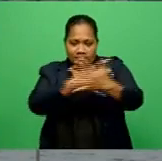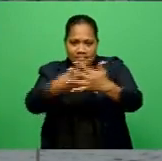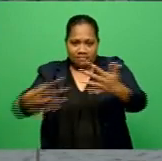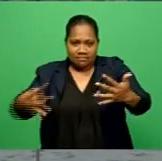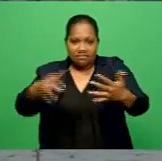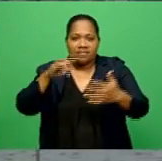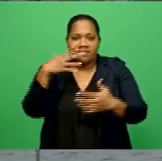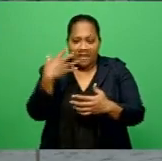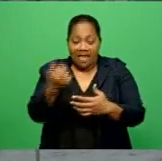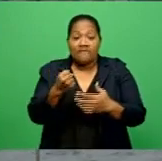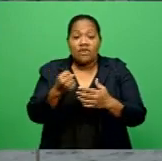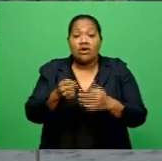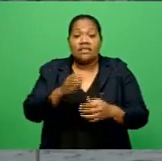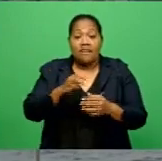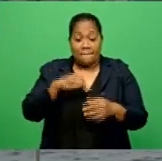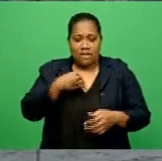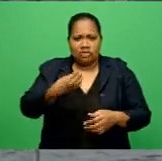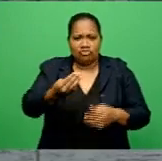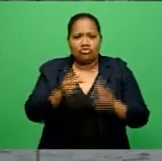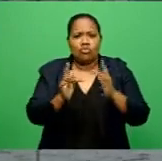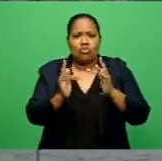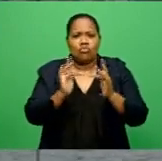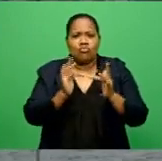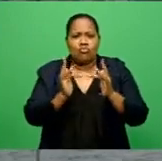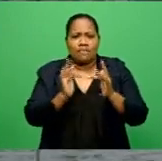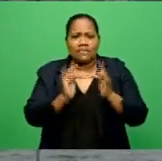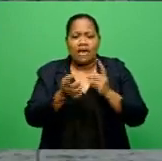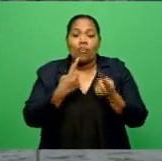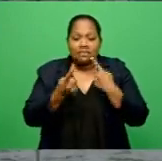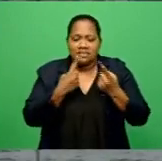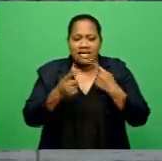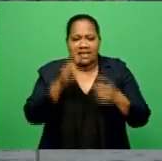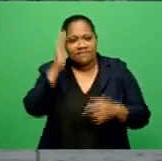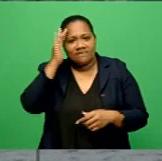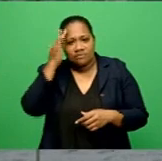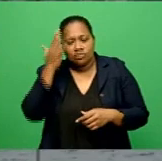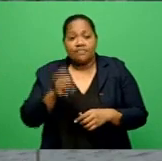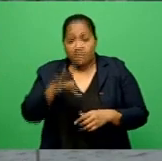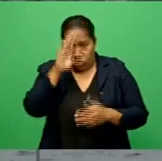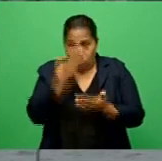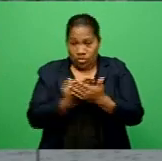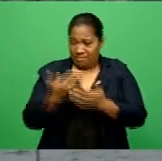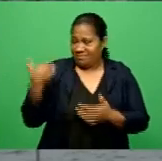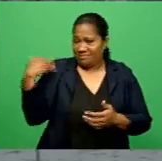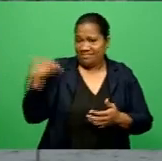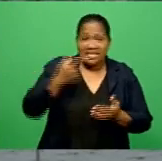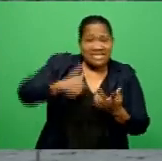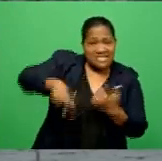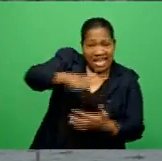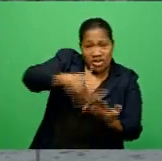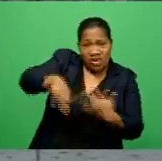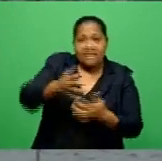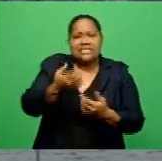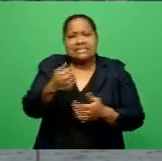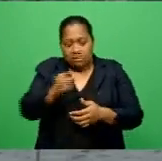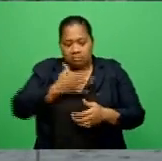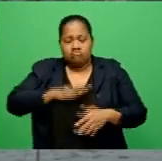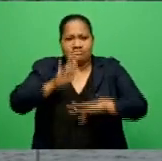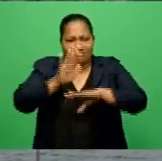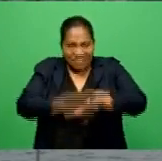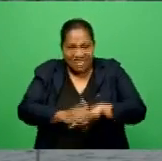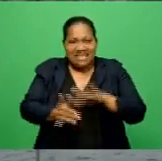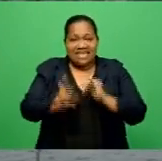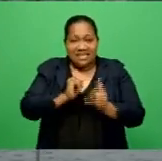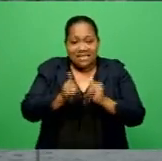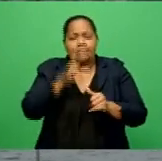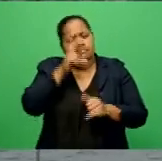the ministry's website and Facebook. Students who are affected by the cyclone and still wish to sit their exams can do so